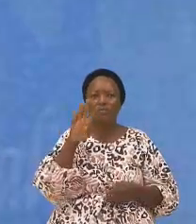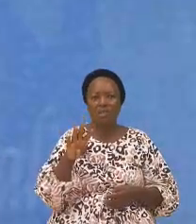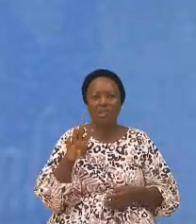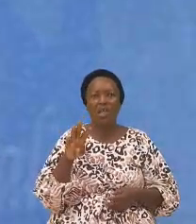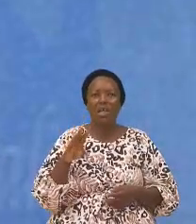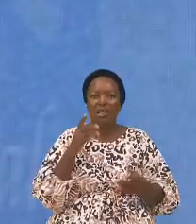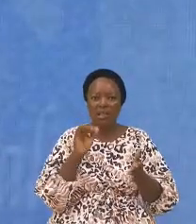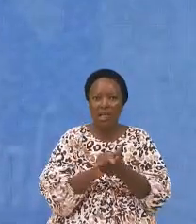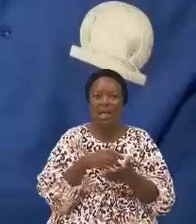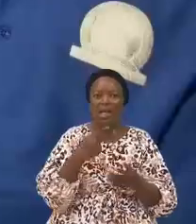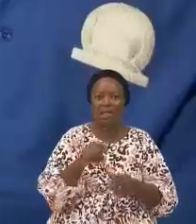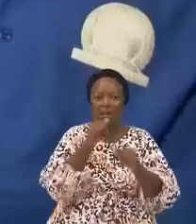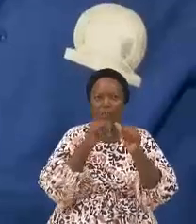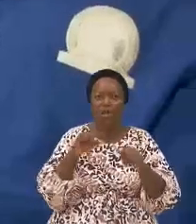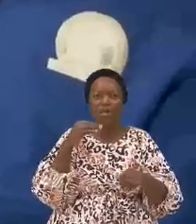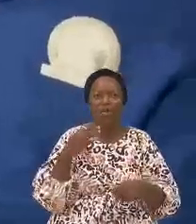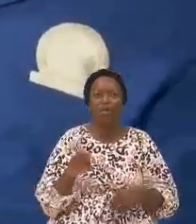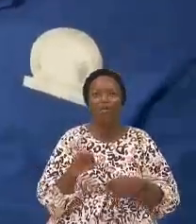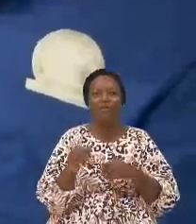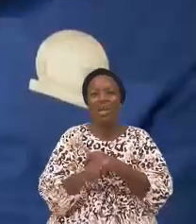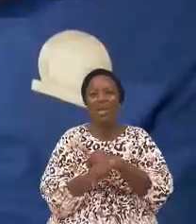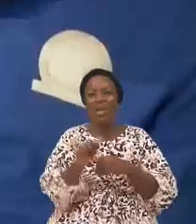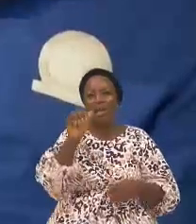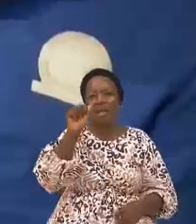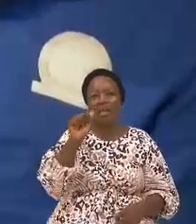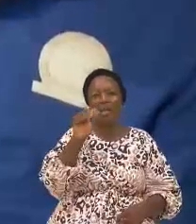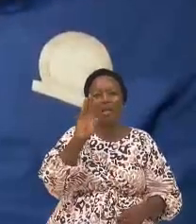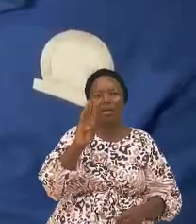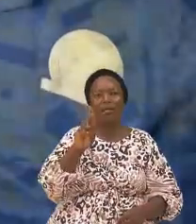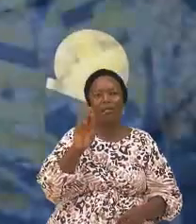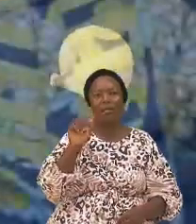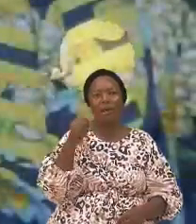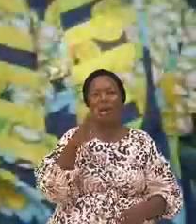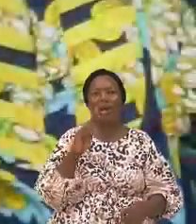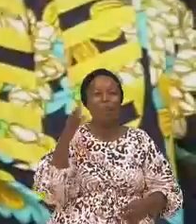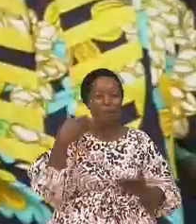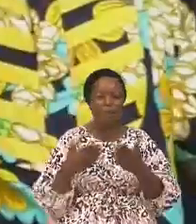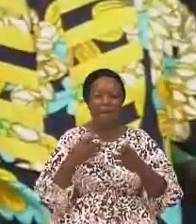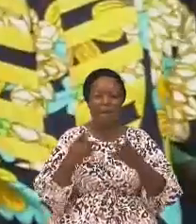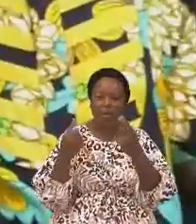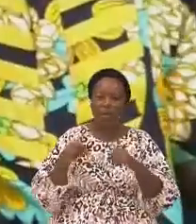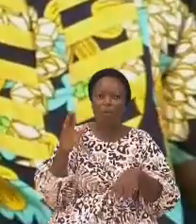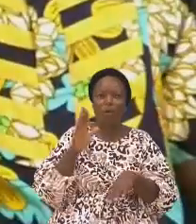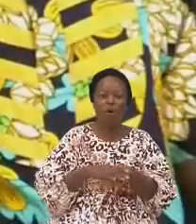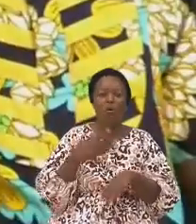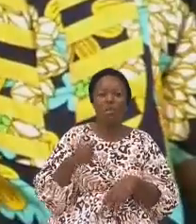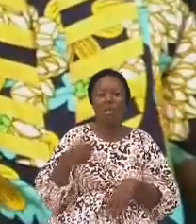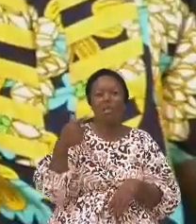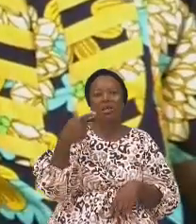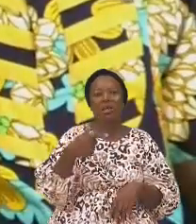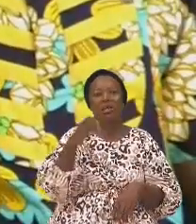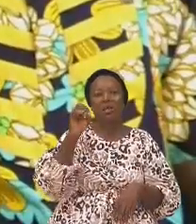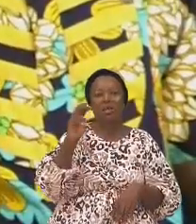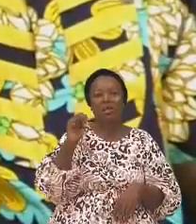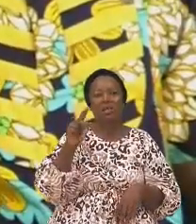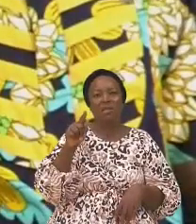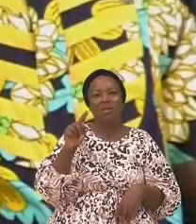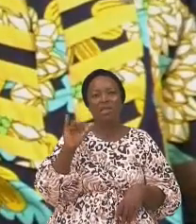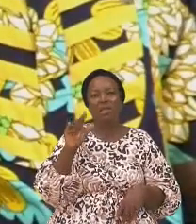verse 14. In verse 14, that the blessing of Abraham might